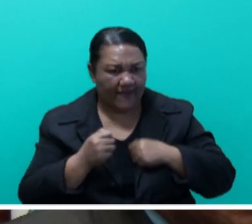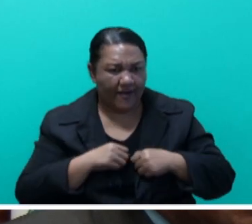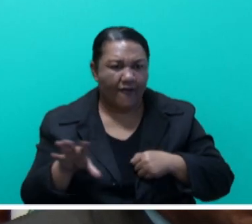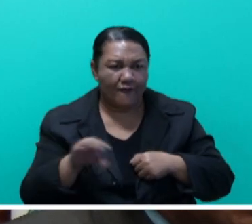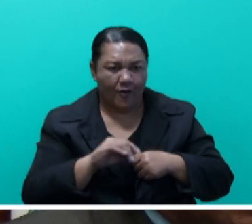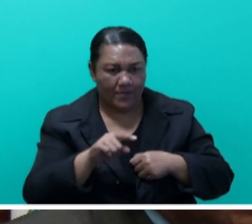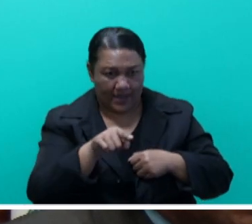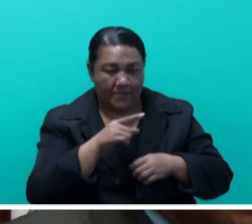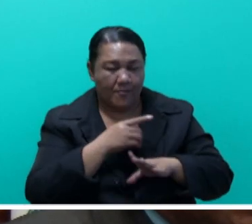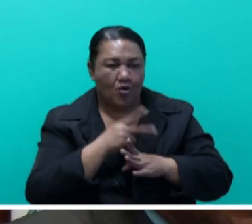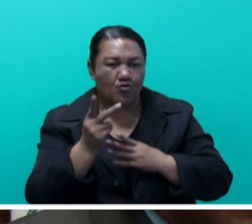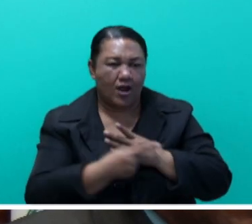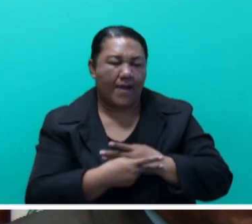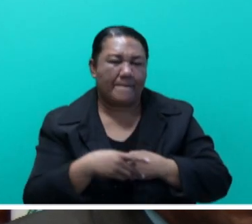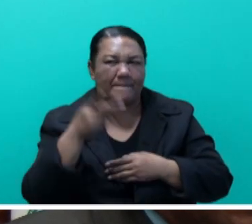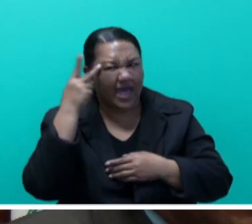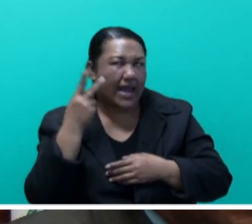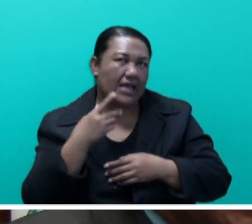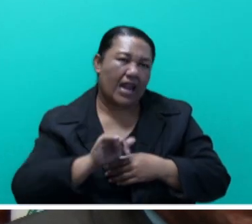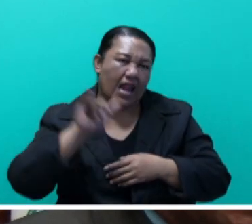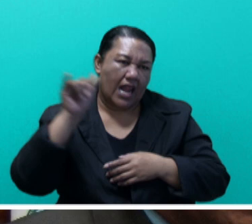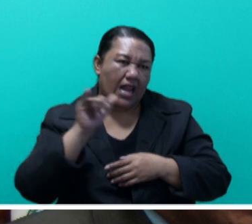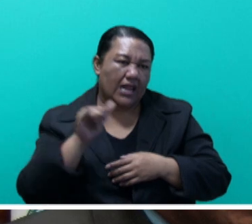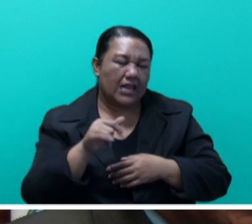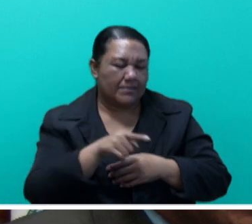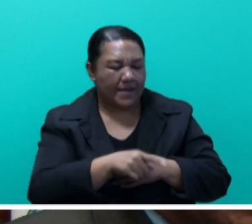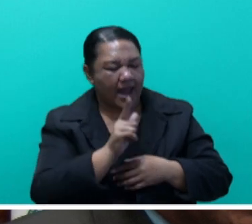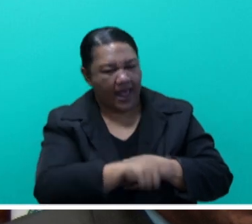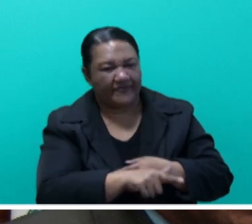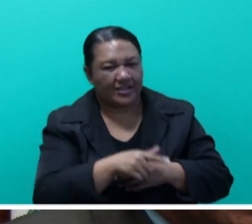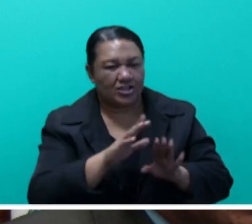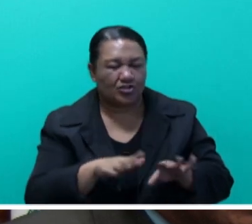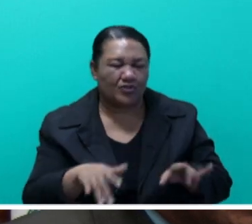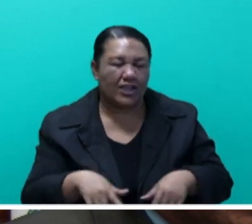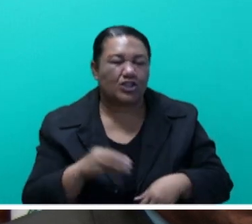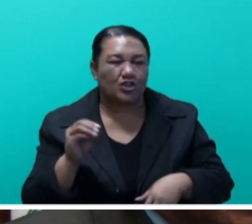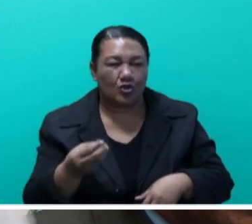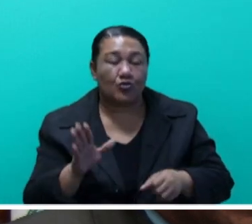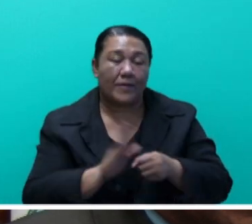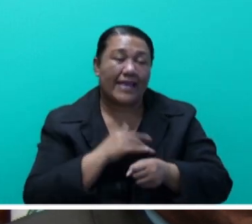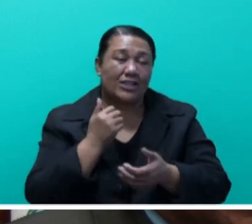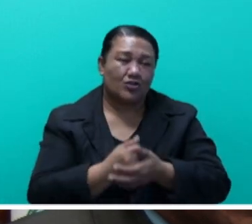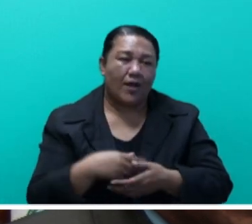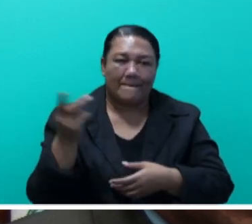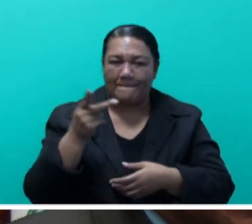and selection process to discourage the participation of both parents in the scheme.